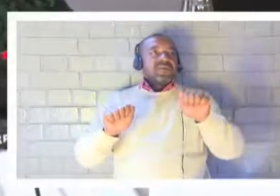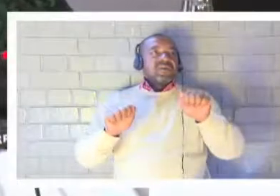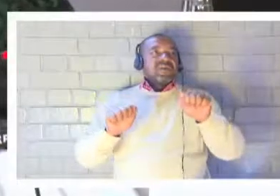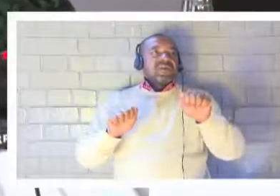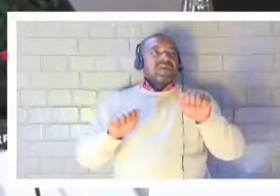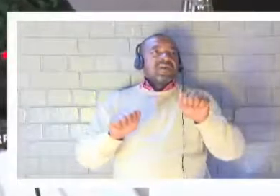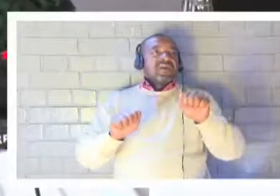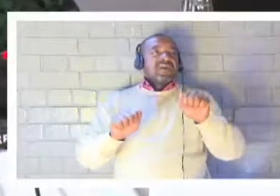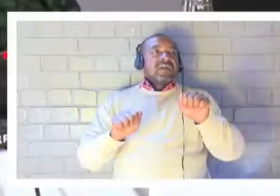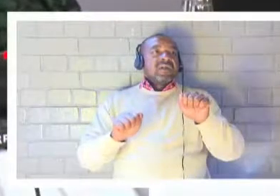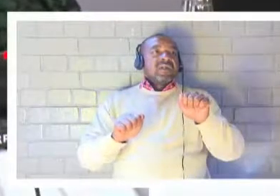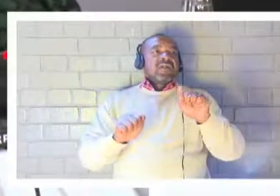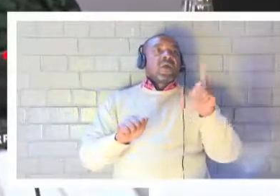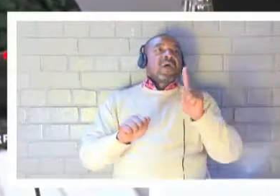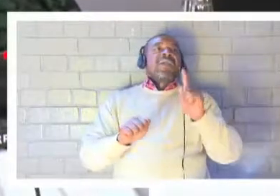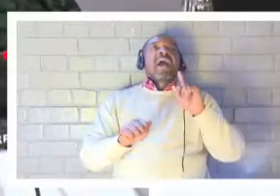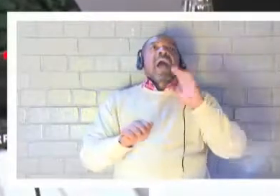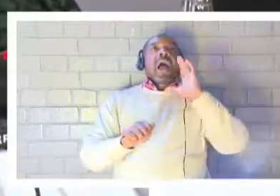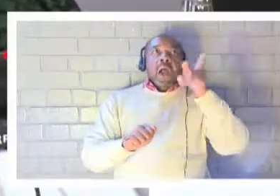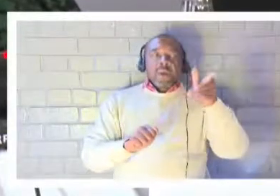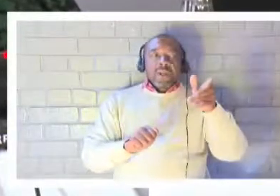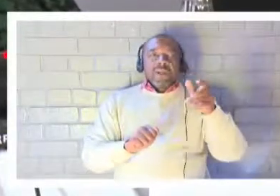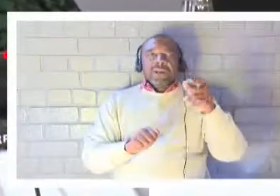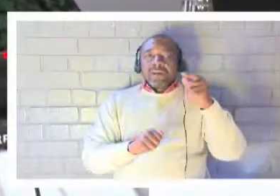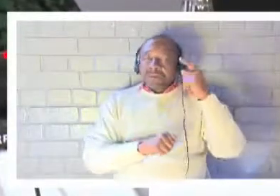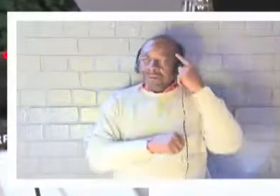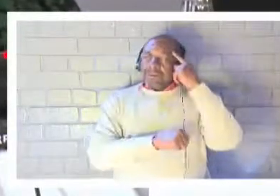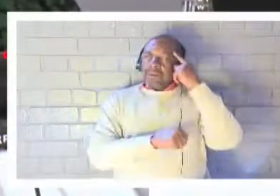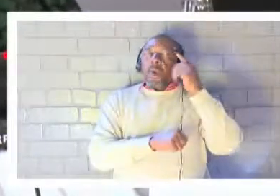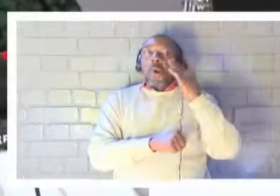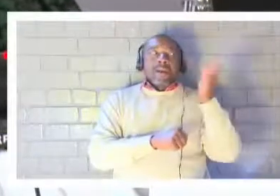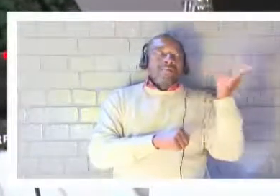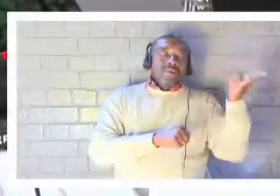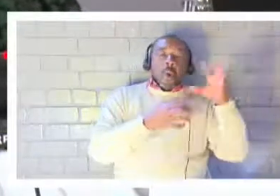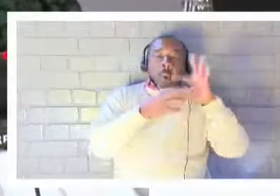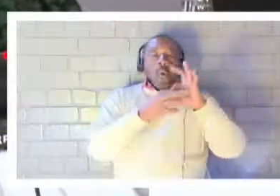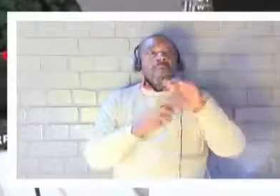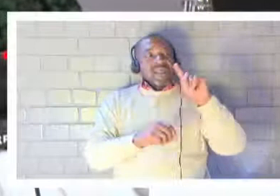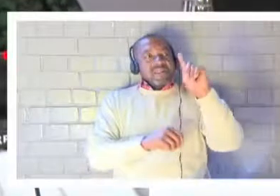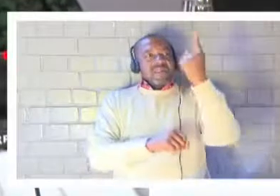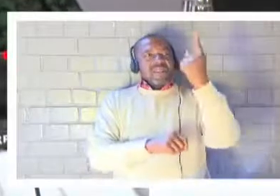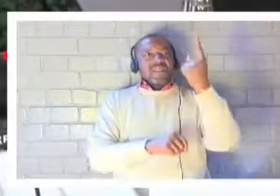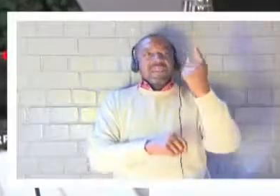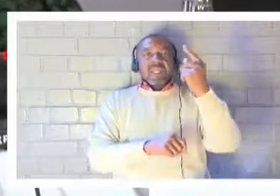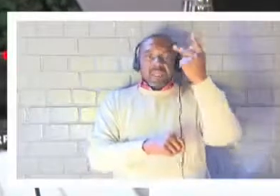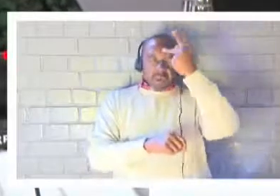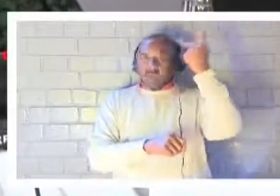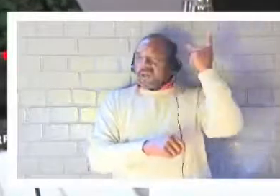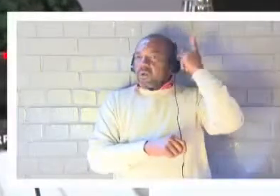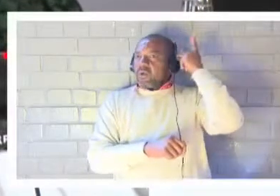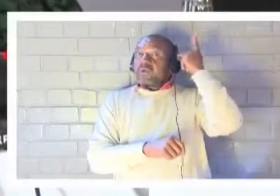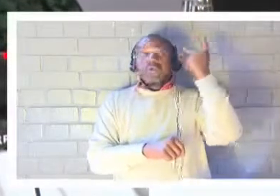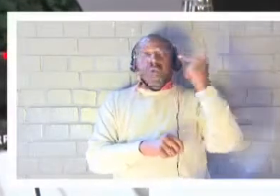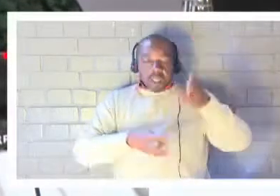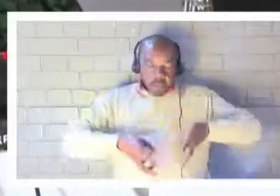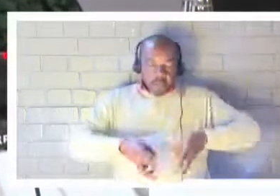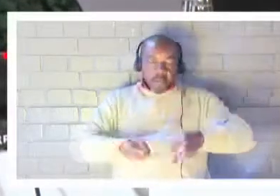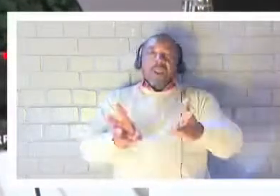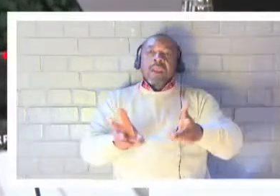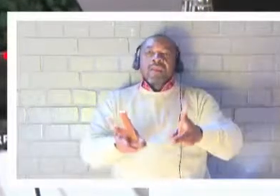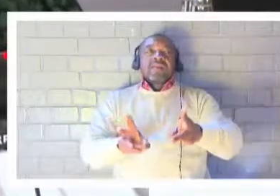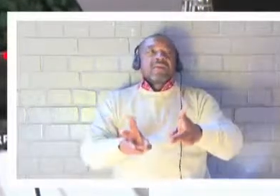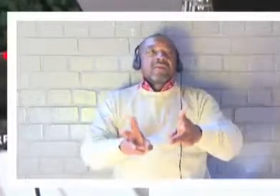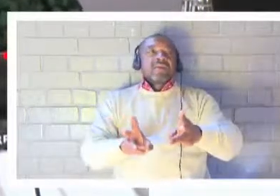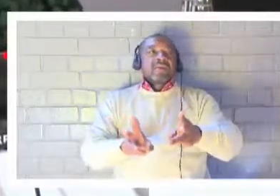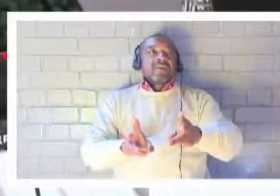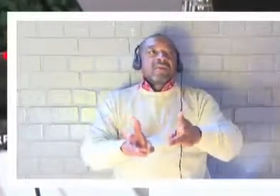I'm saying this is what I'm taking home from your inputs. The first thing is to acknowledge that the model